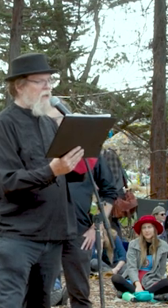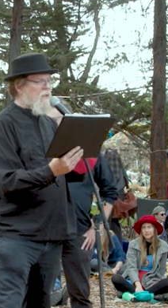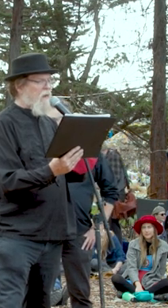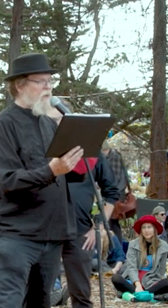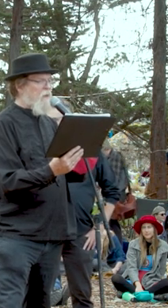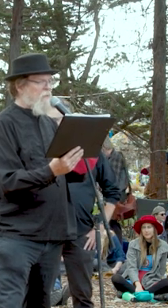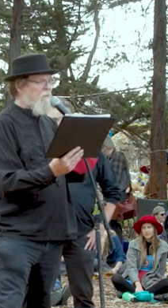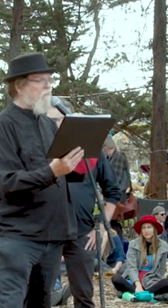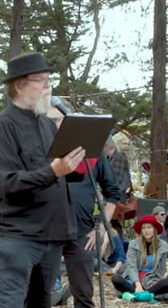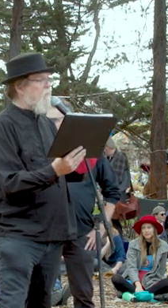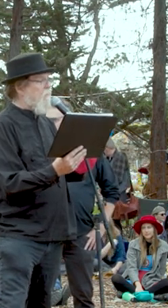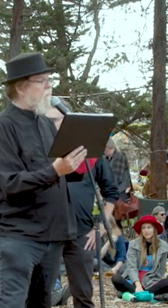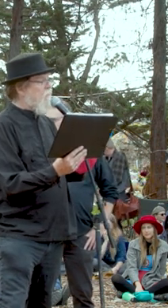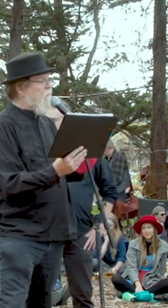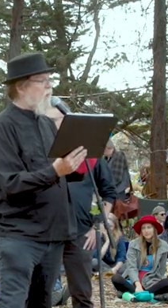Nathan Silverman.